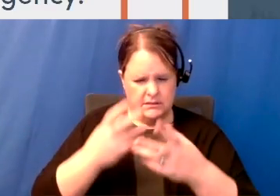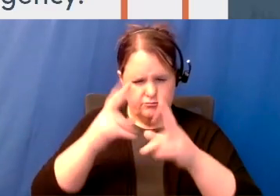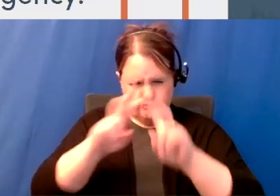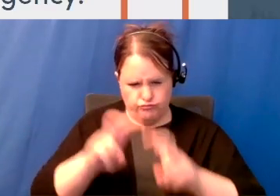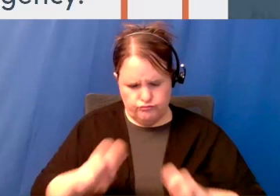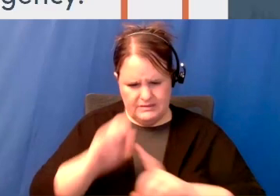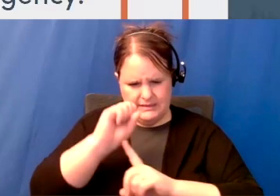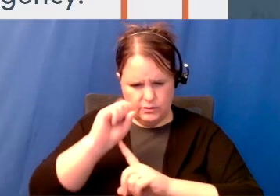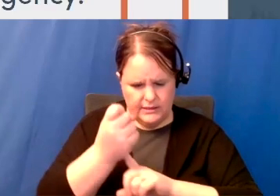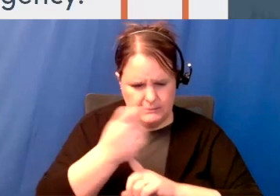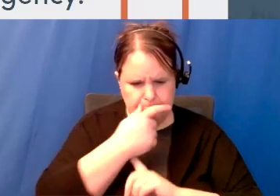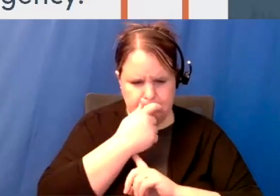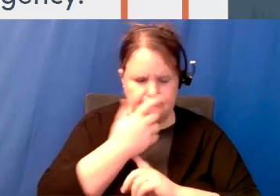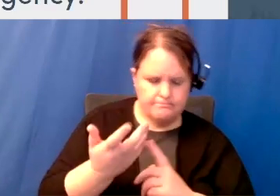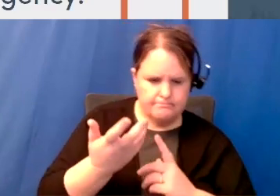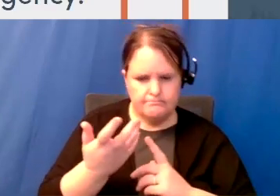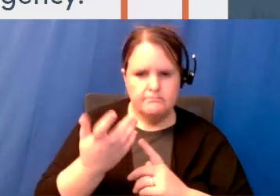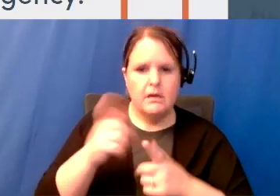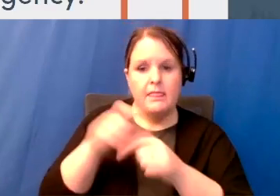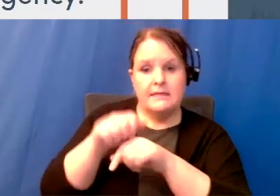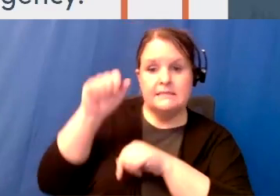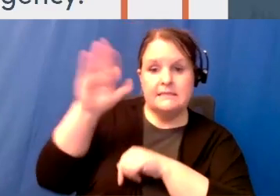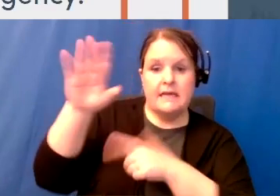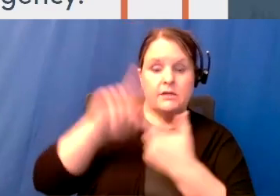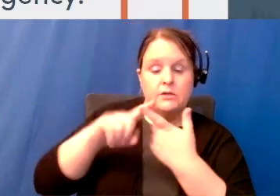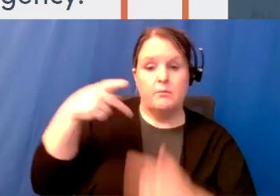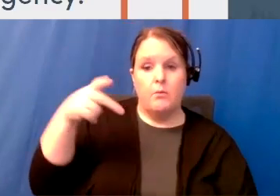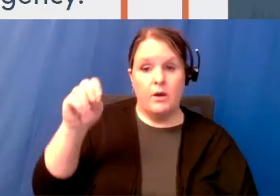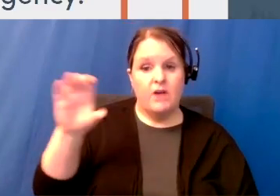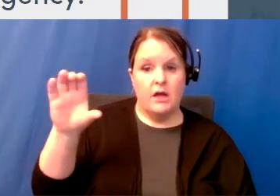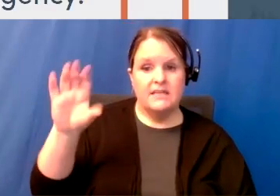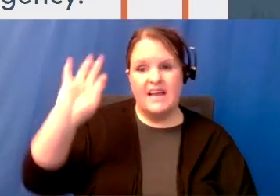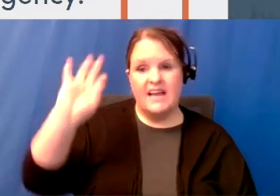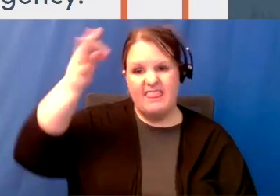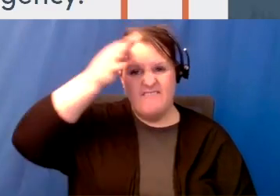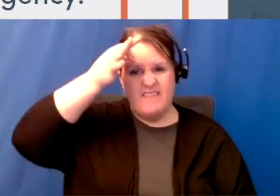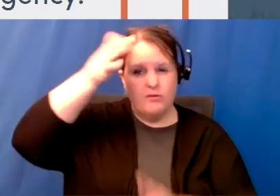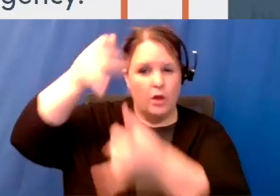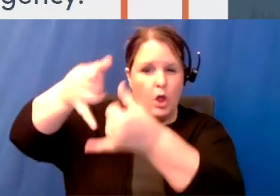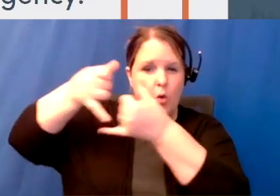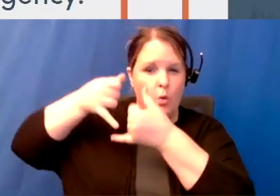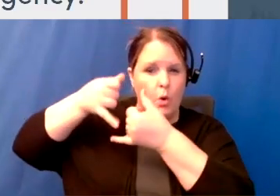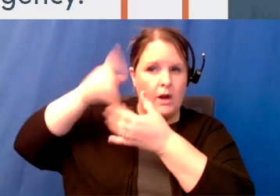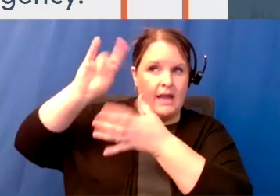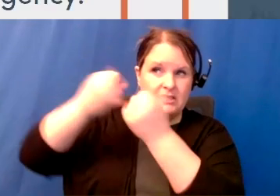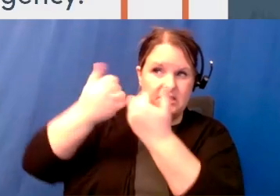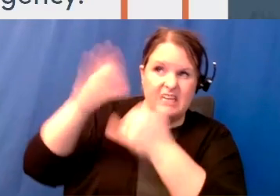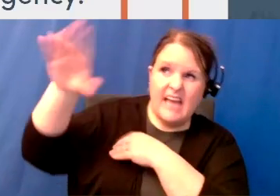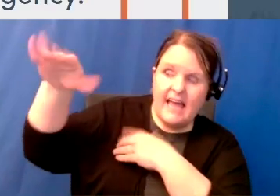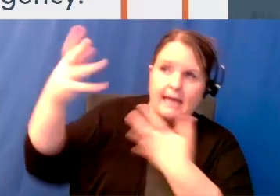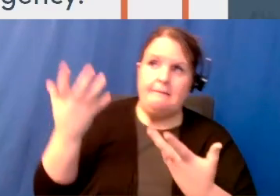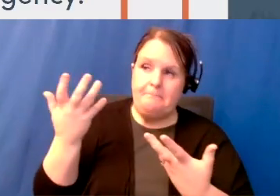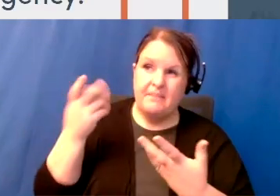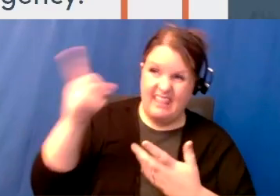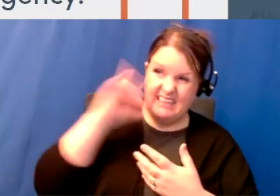situation, and send it to your point of contact at the federal awarding agency and ask them, hey, does this sound